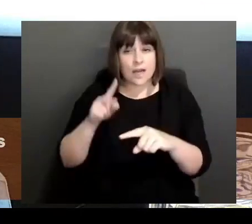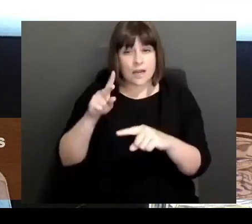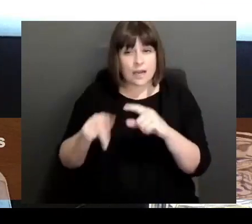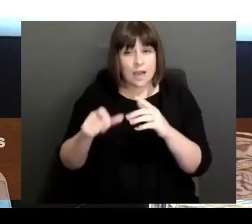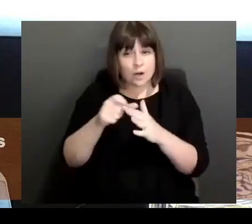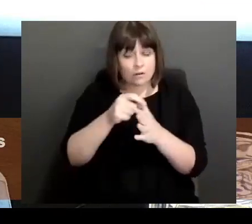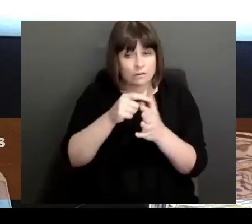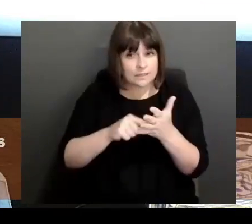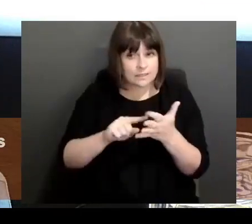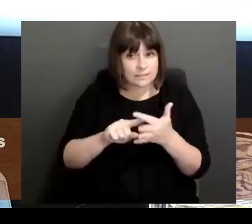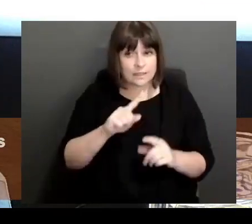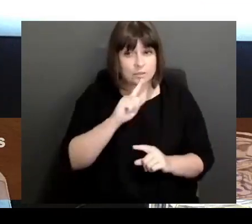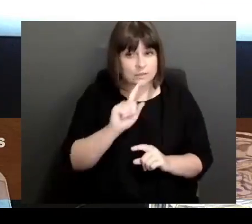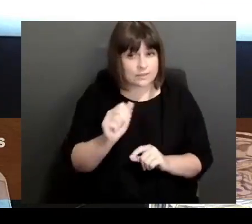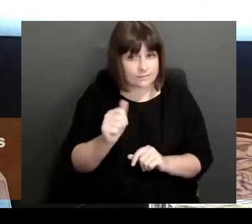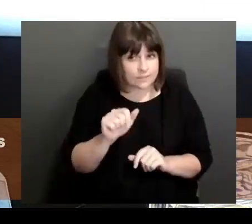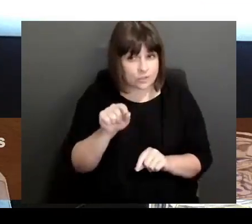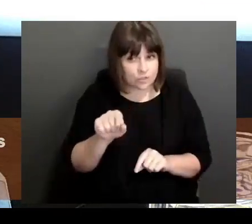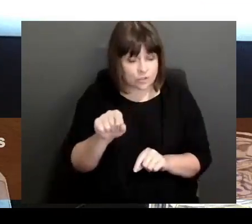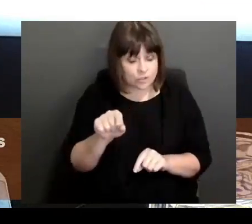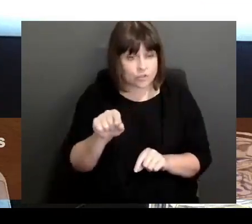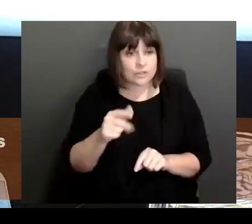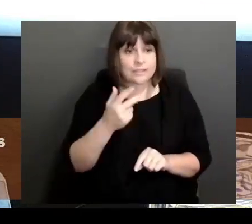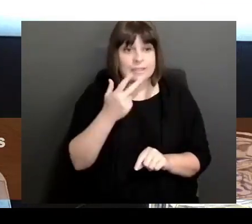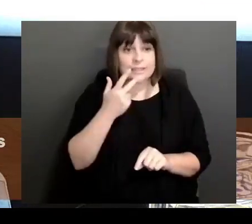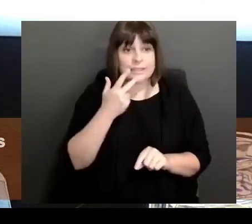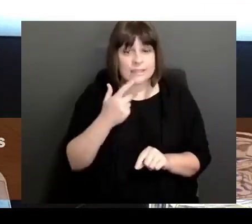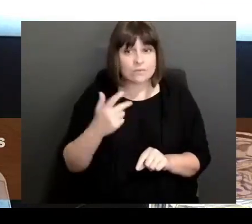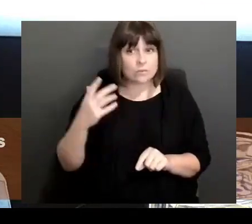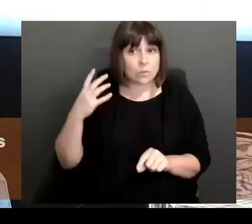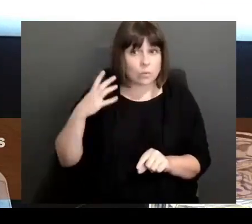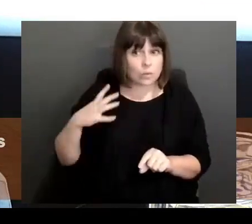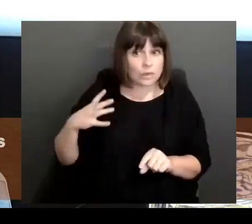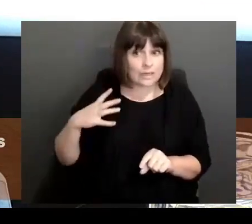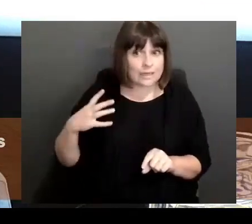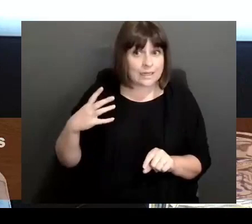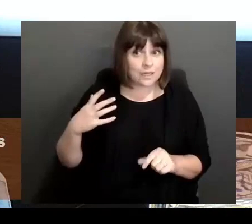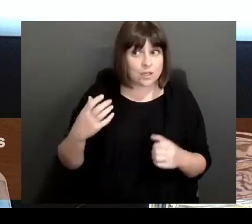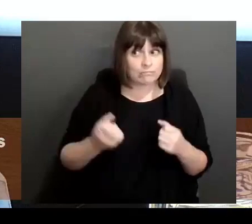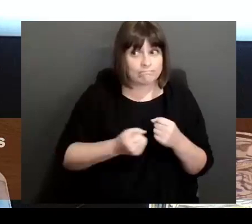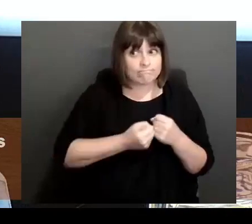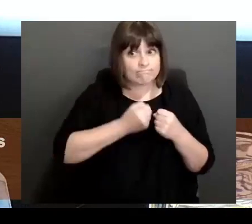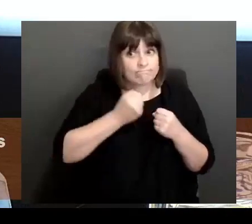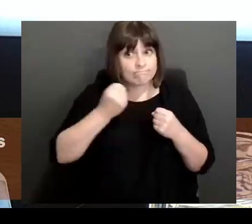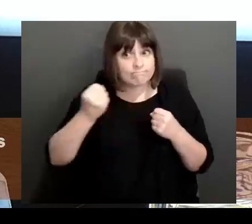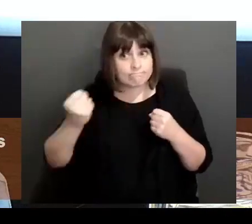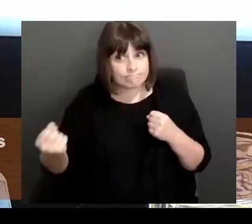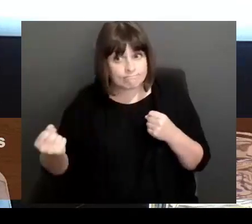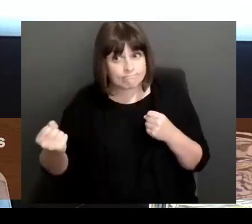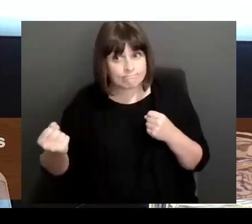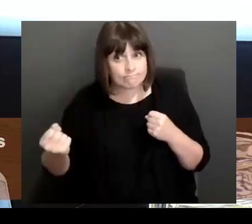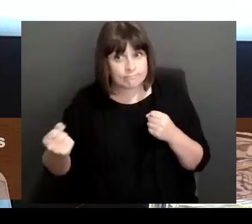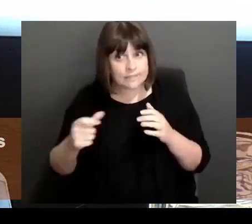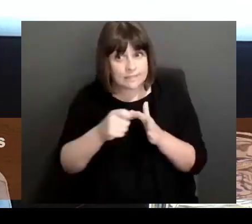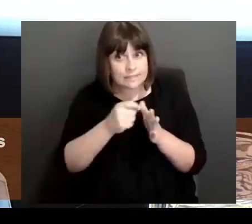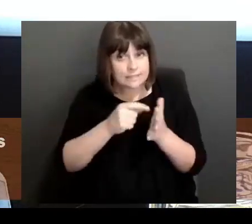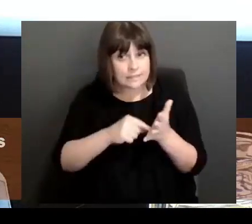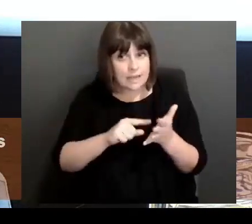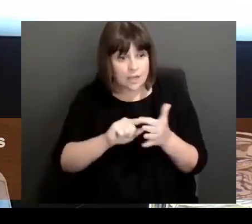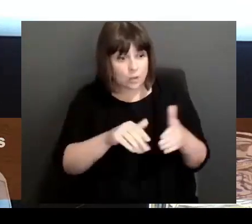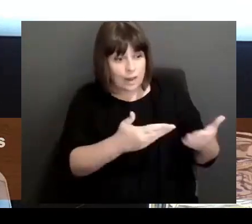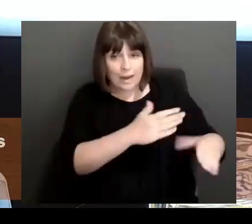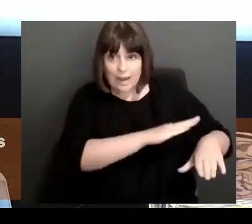to, if there is a need to push that date out to enable traditional owners to take